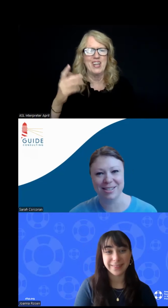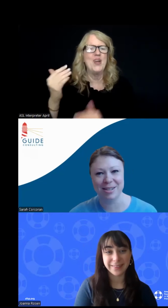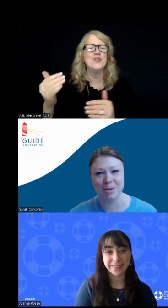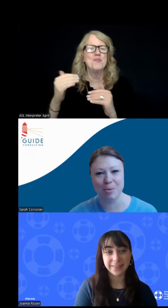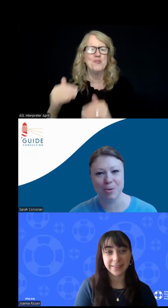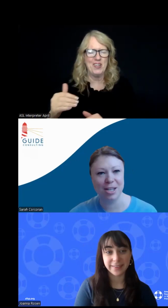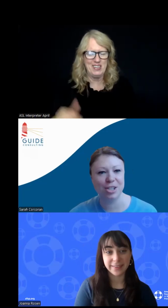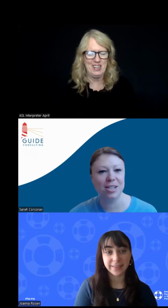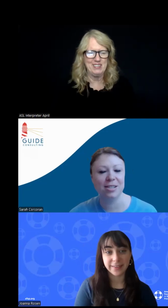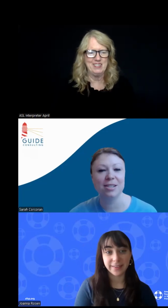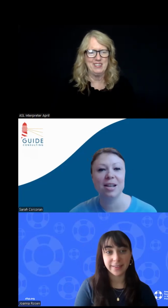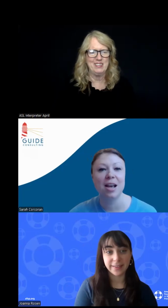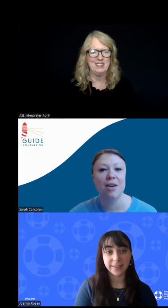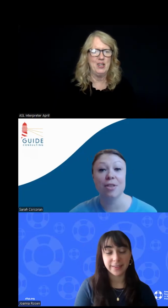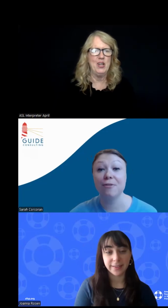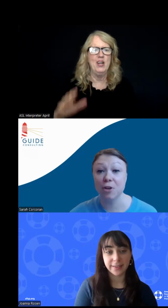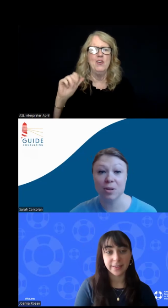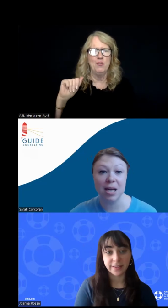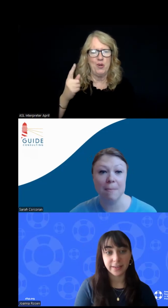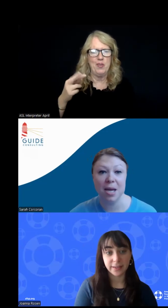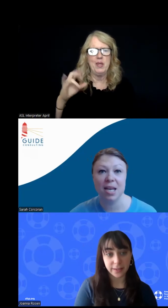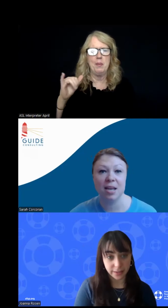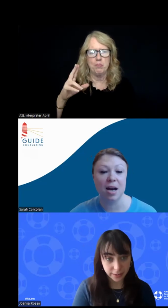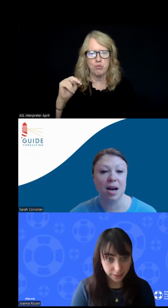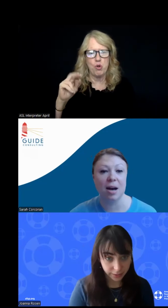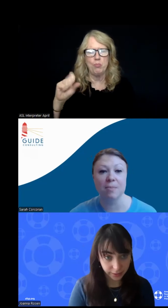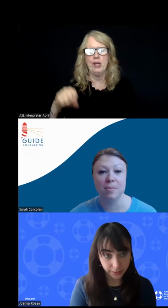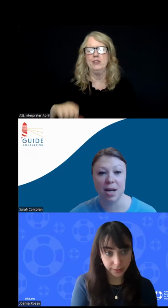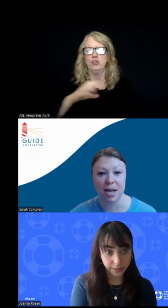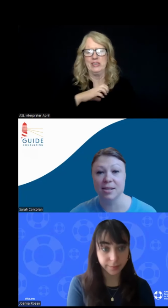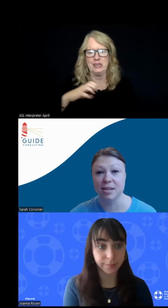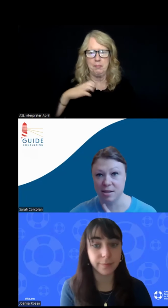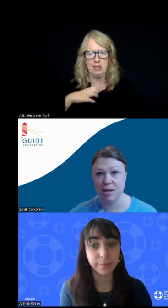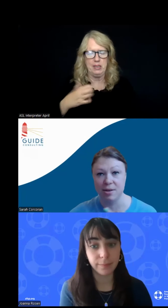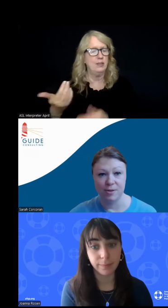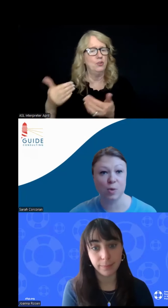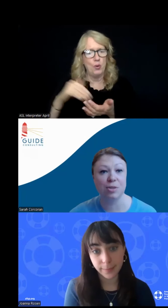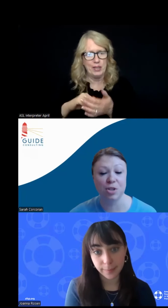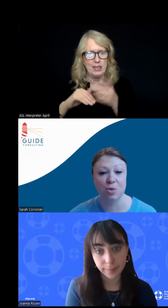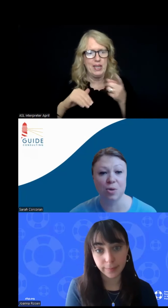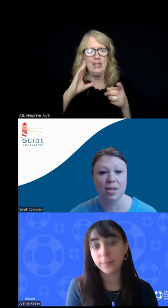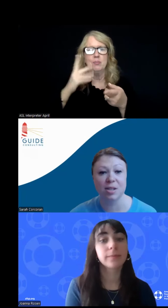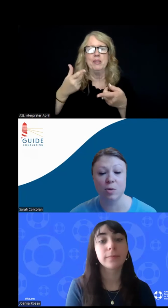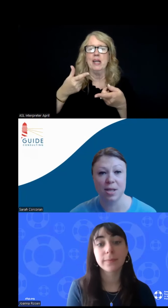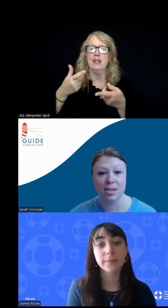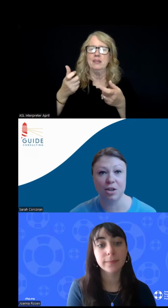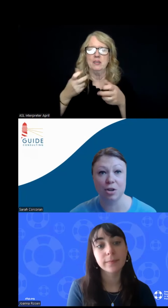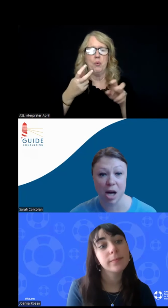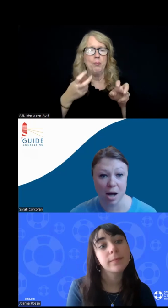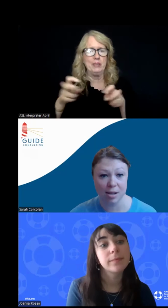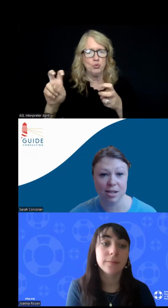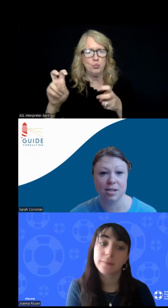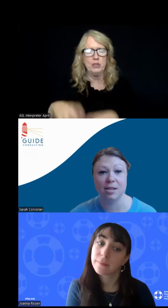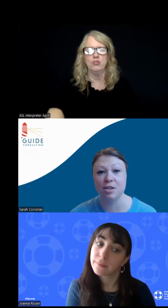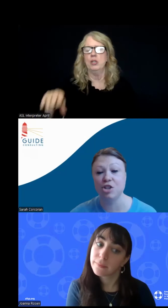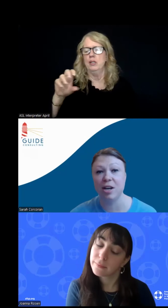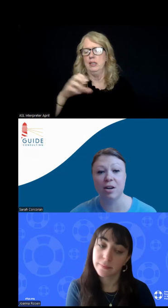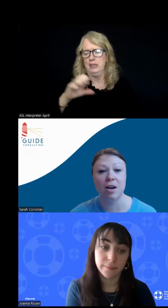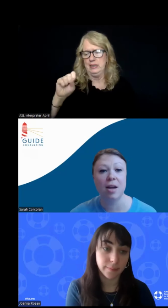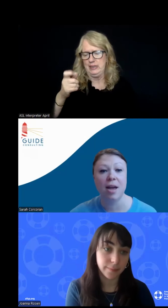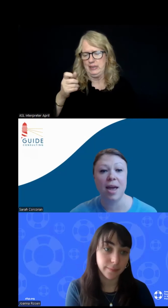the appropriations. For the full committee, again, since they switched majorities, it will be Senator Collins as